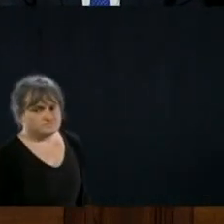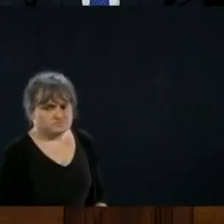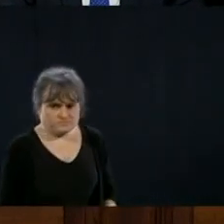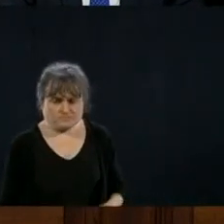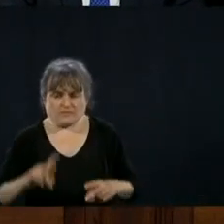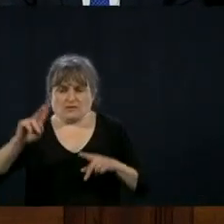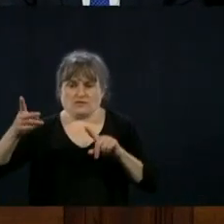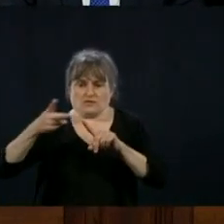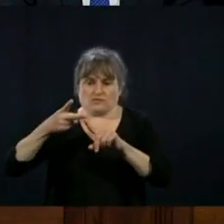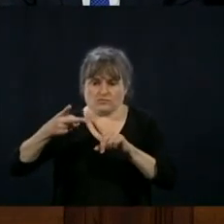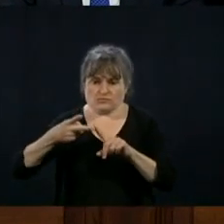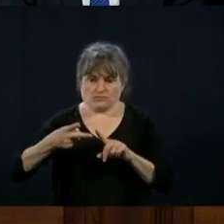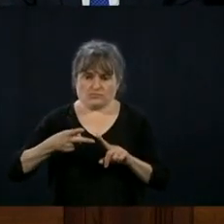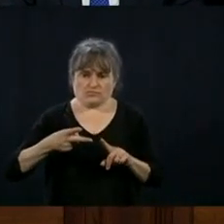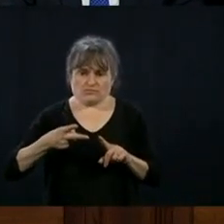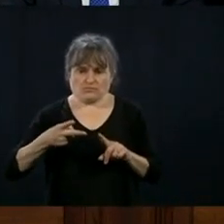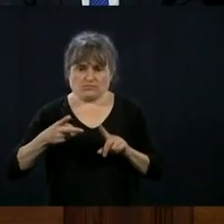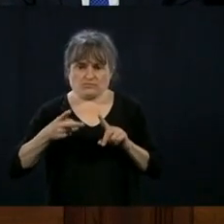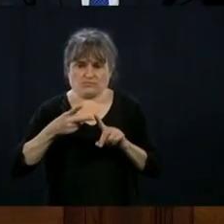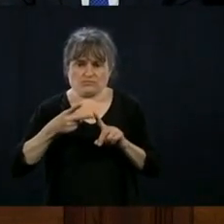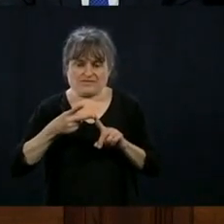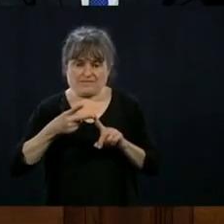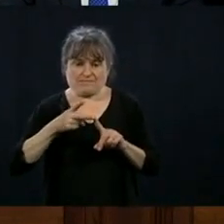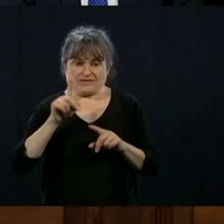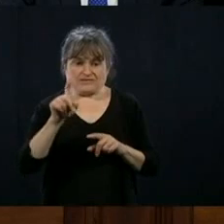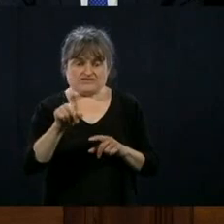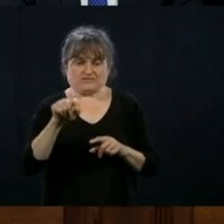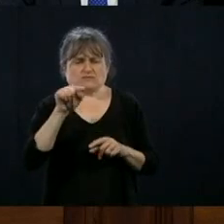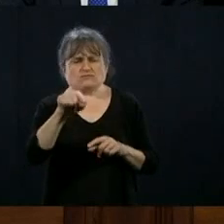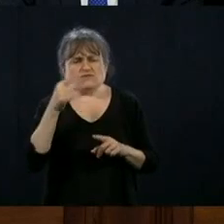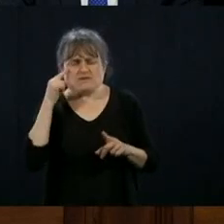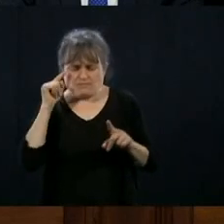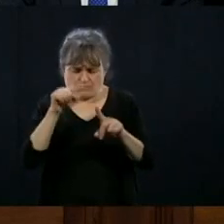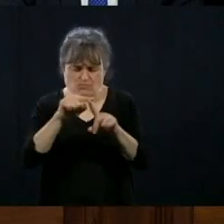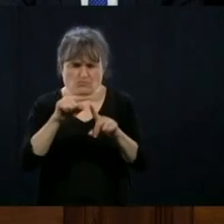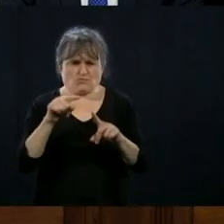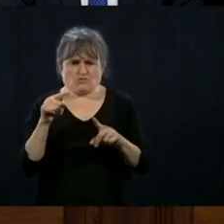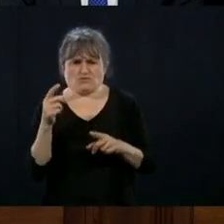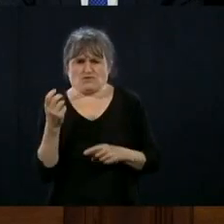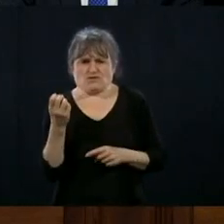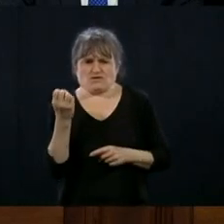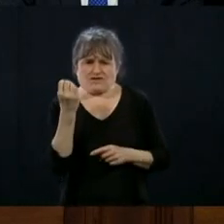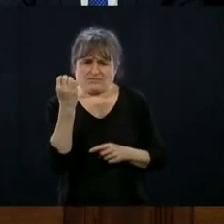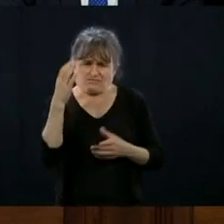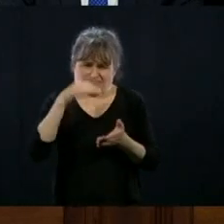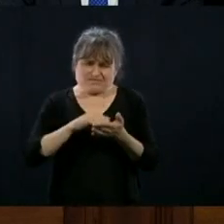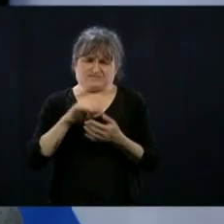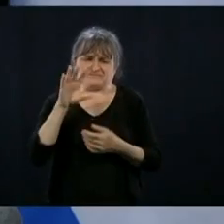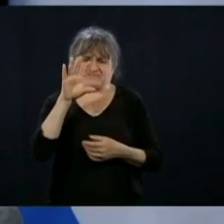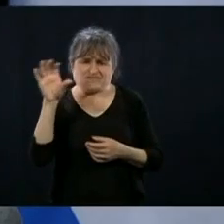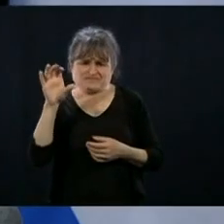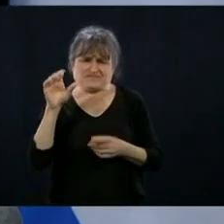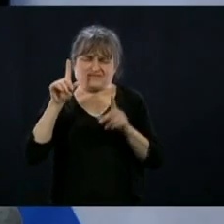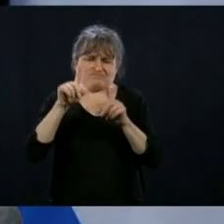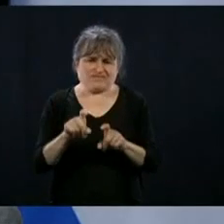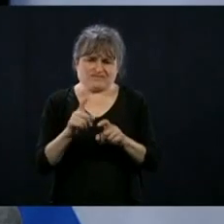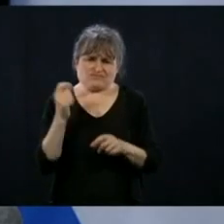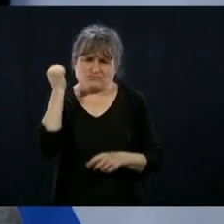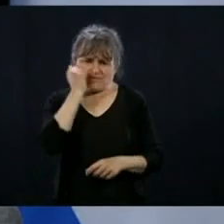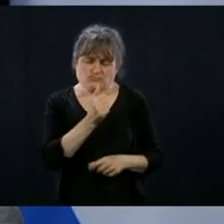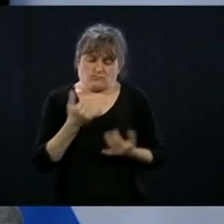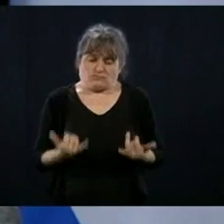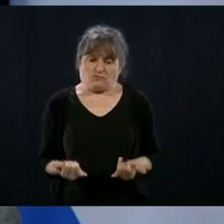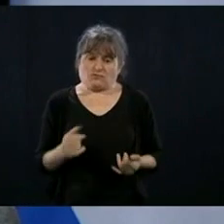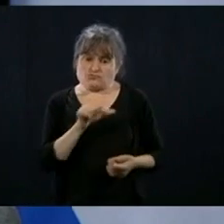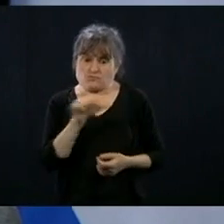we understand that 14,500 tests per day, you've been saying it for a few days. How are you going to do that? Because we're still at 6,000 right